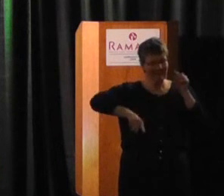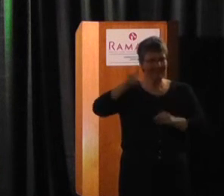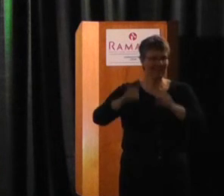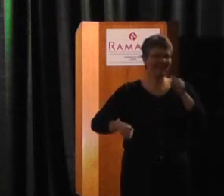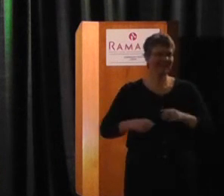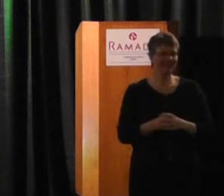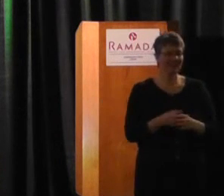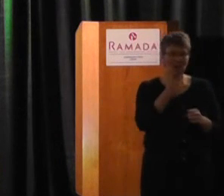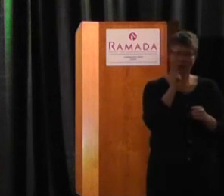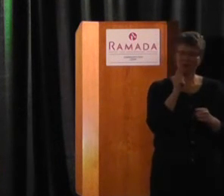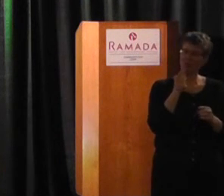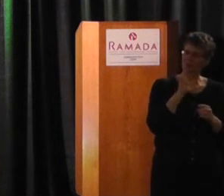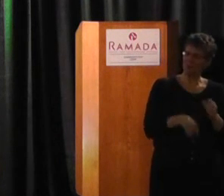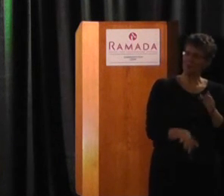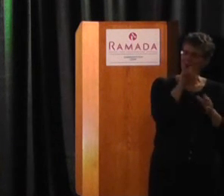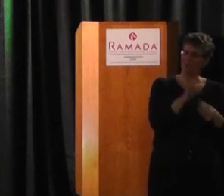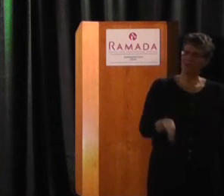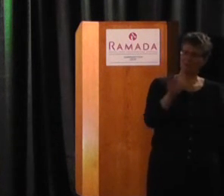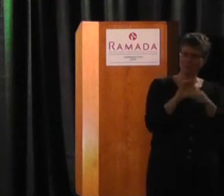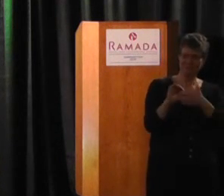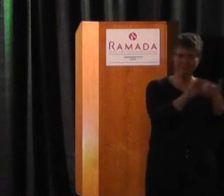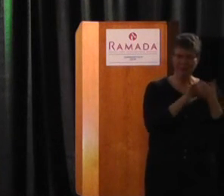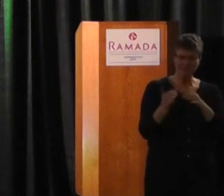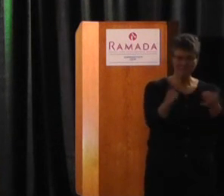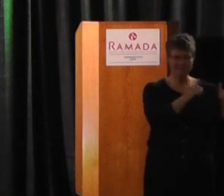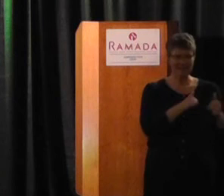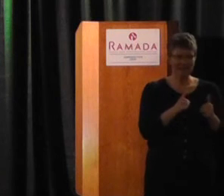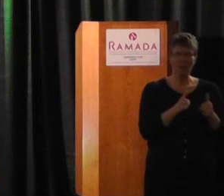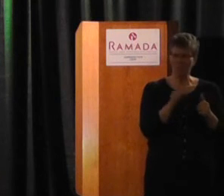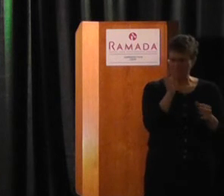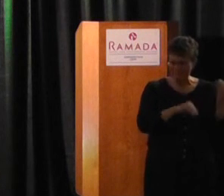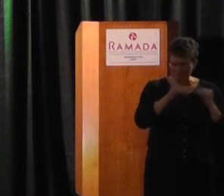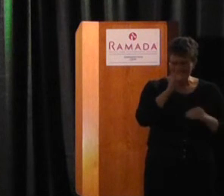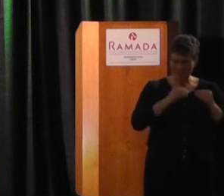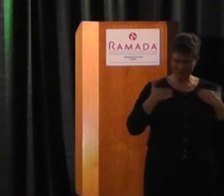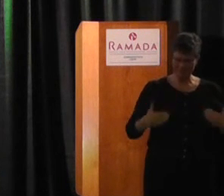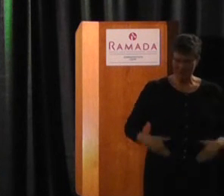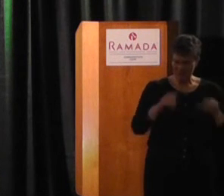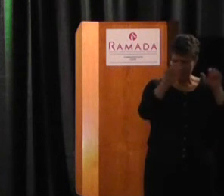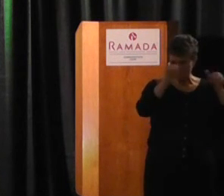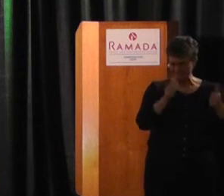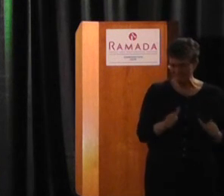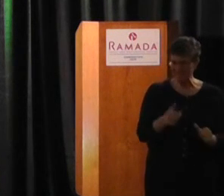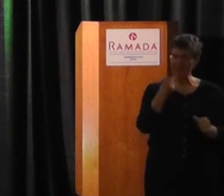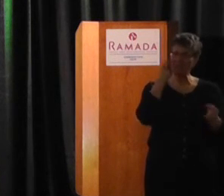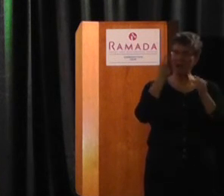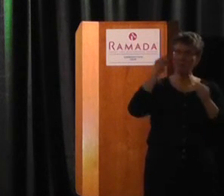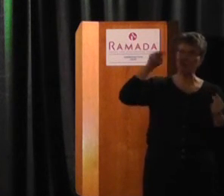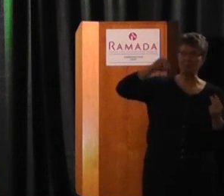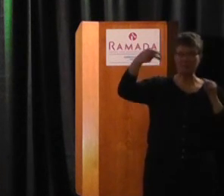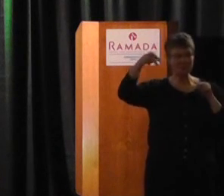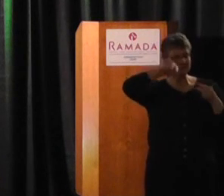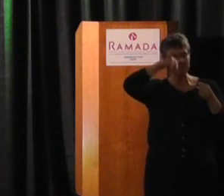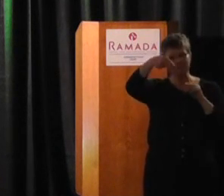importance of collaborative play. We had so much fun building bodies and eyeballs together. Scott's Confusement Show also allowed everyone